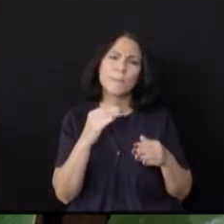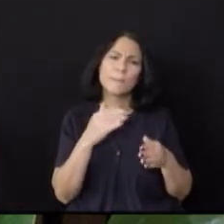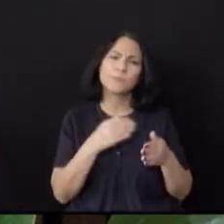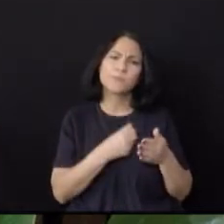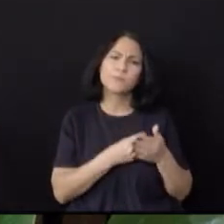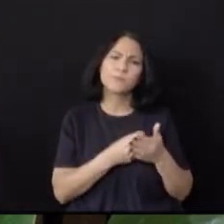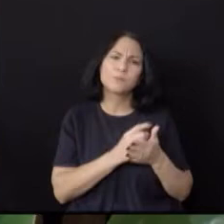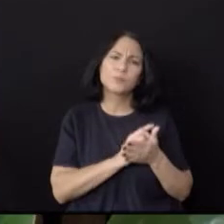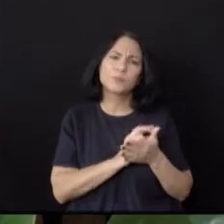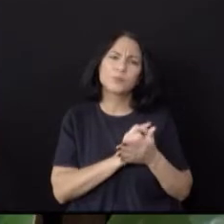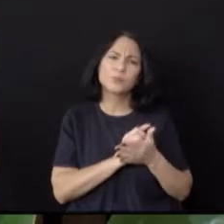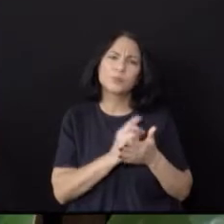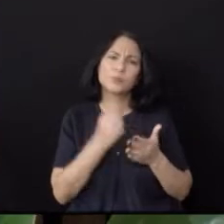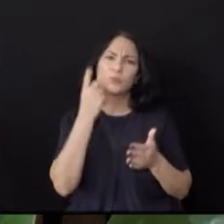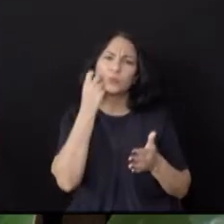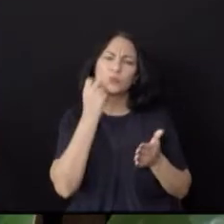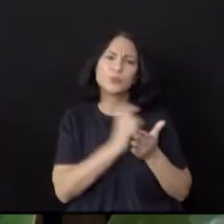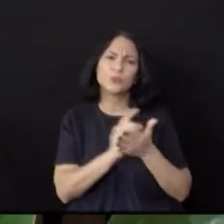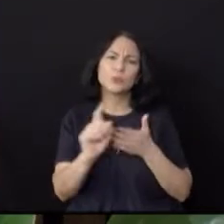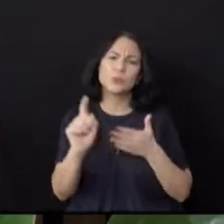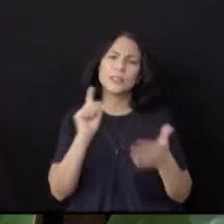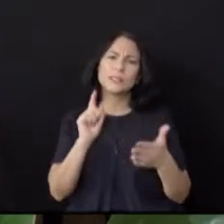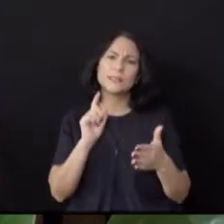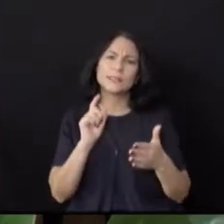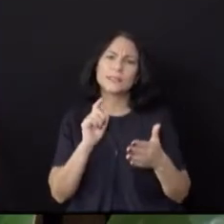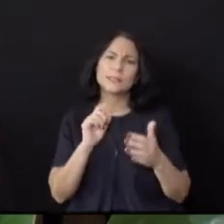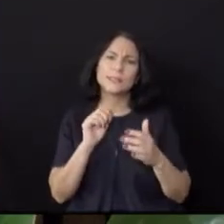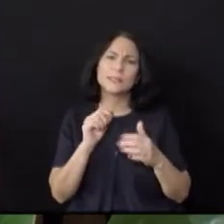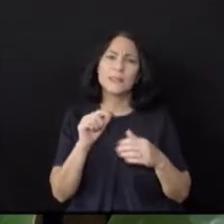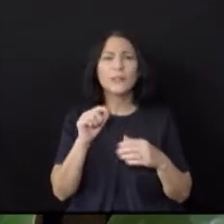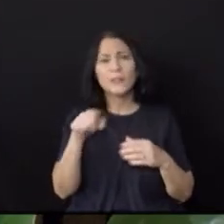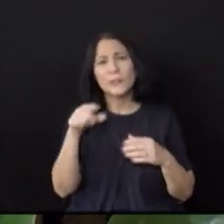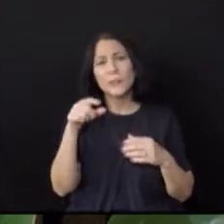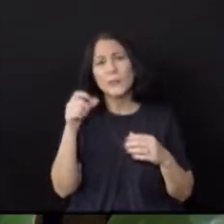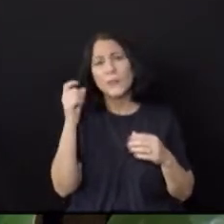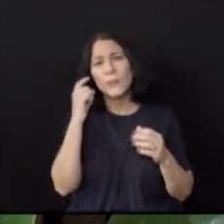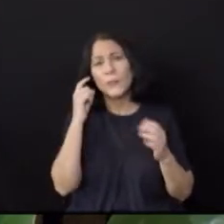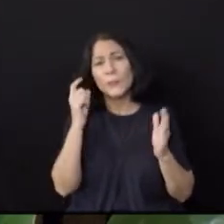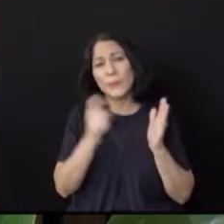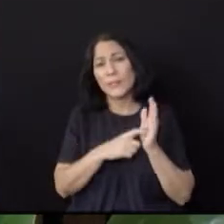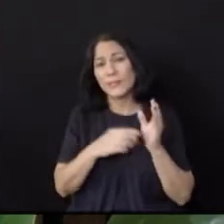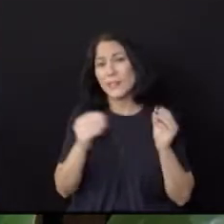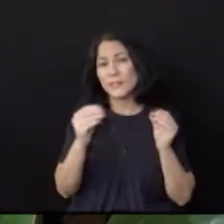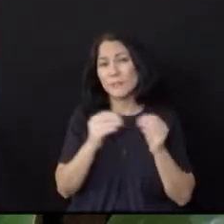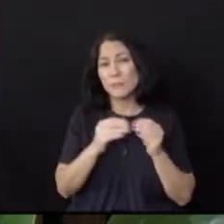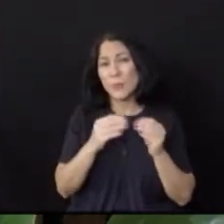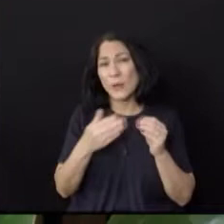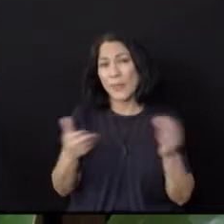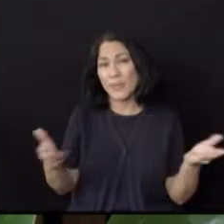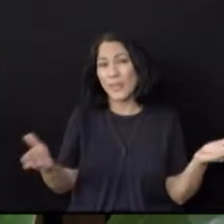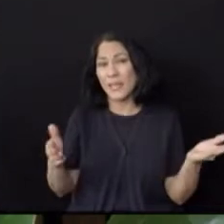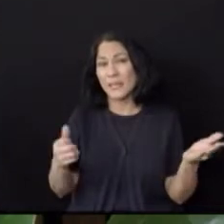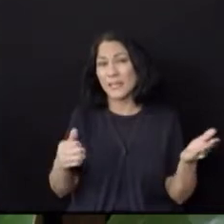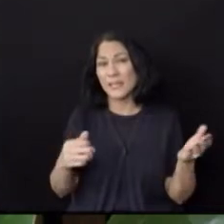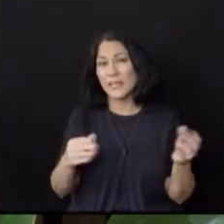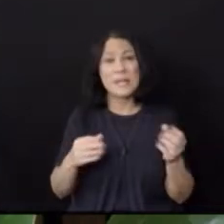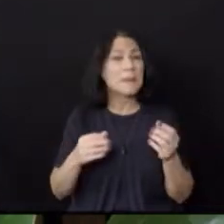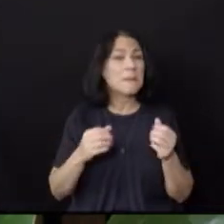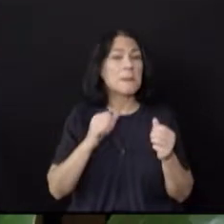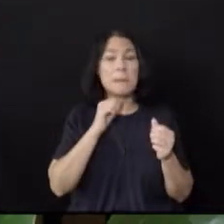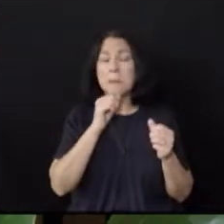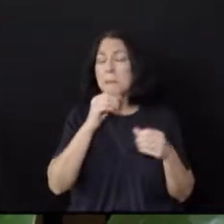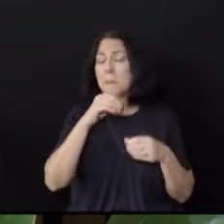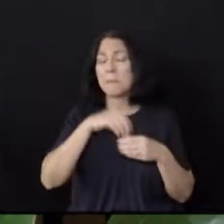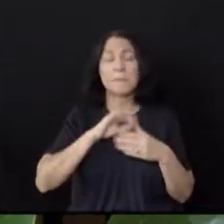how much have you had to realize how little is in our complete control? We live in an on-demand world